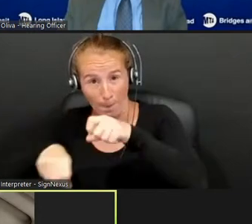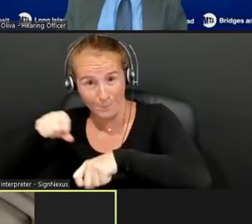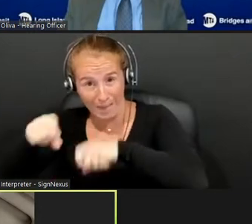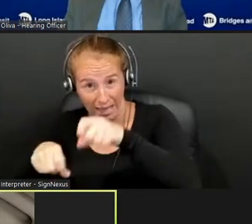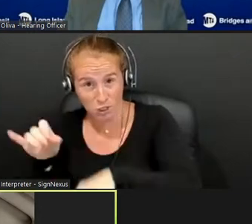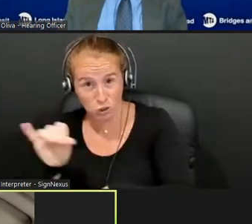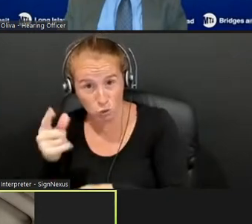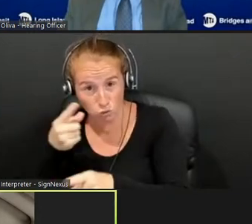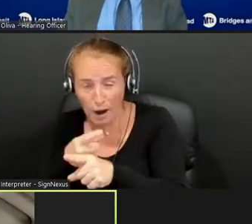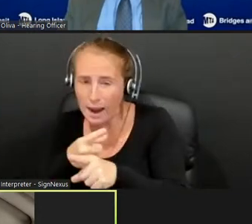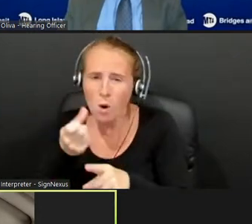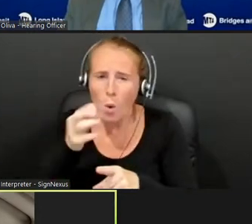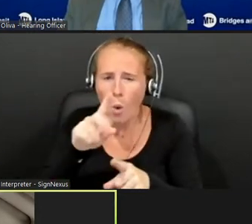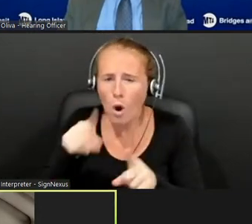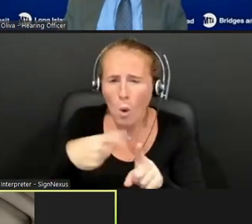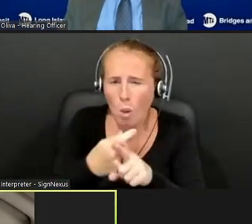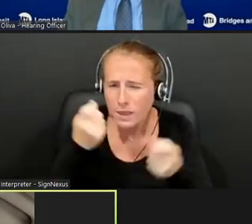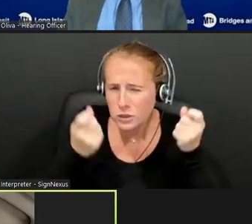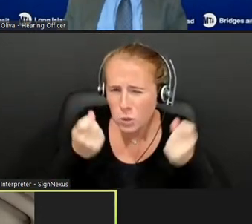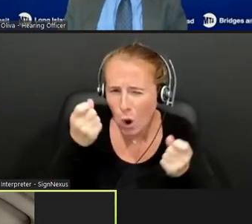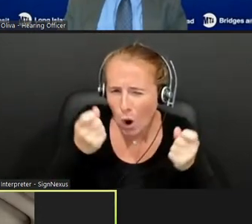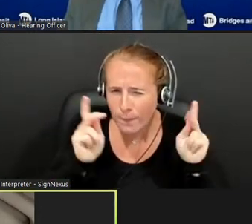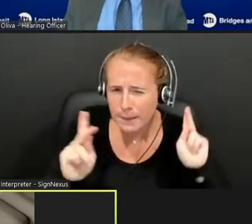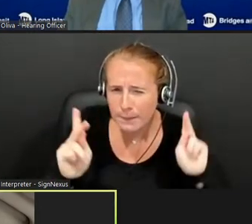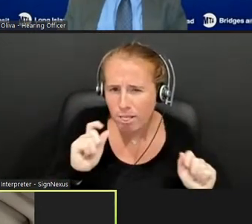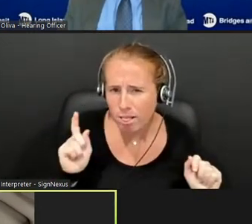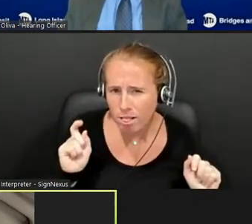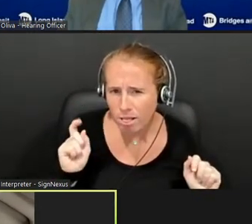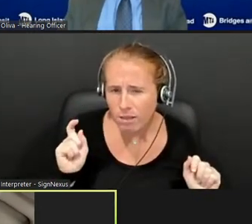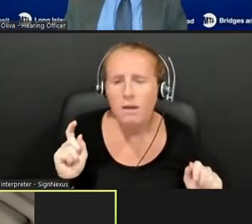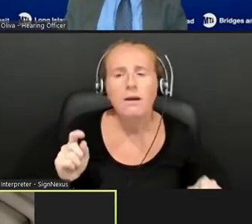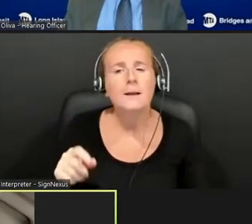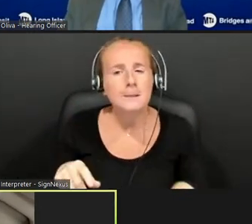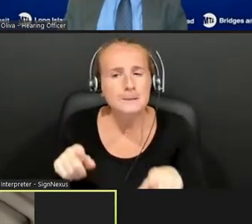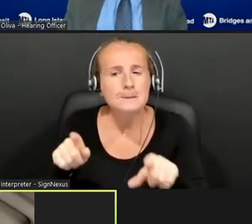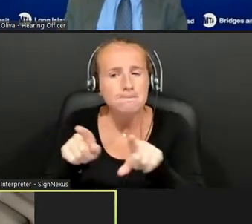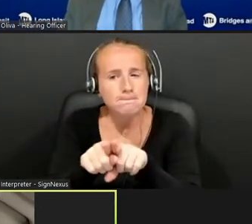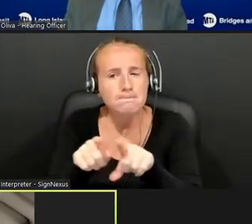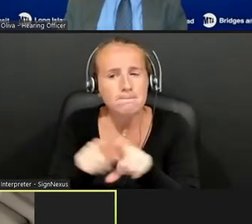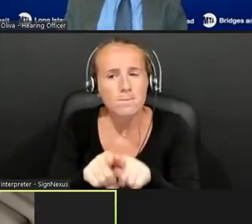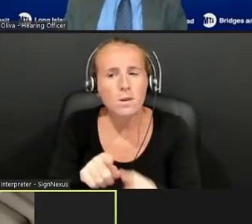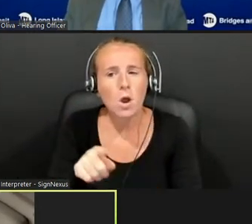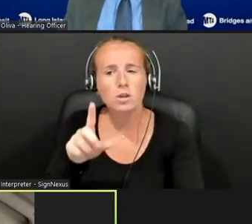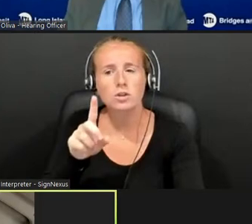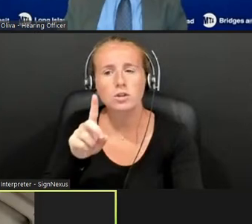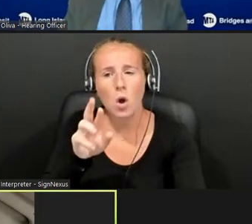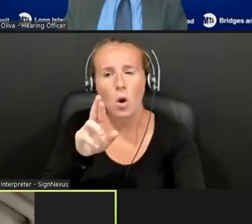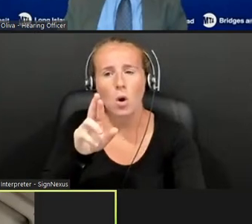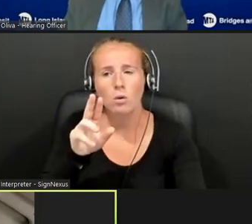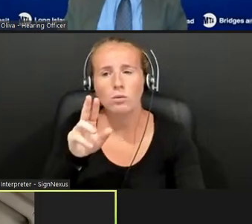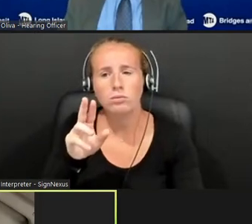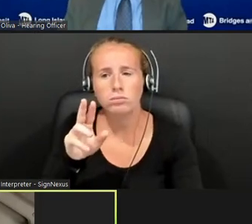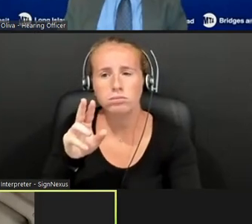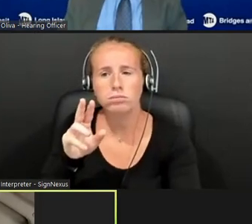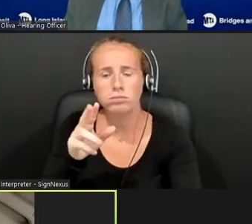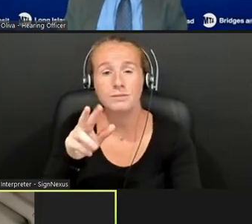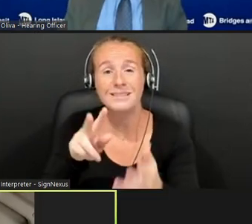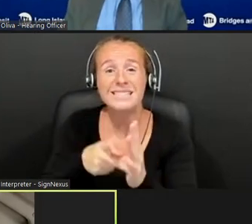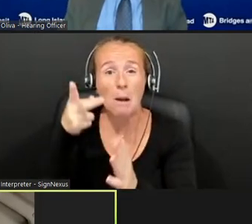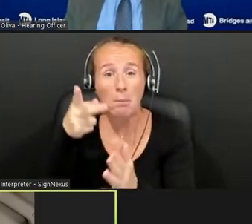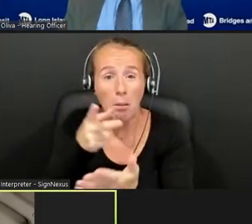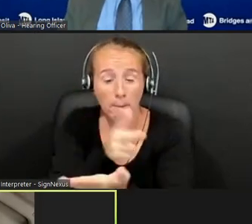owners and think uh I do agree that there are way too much trucks and cars double parked in CBD districts